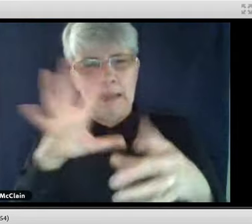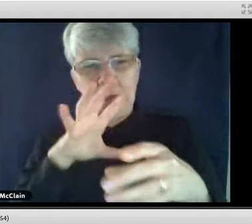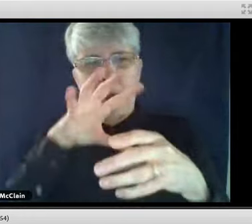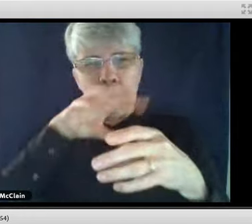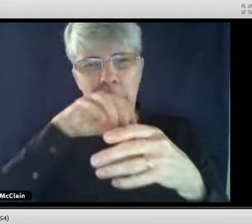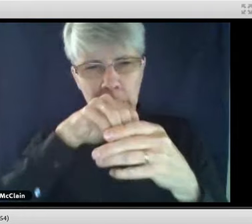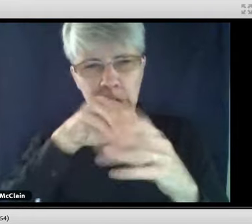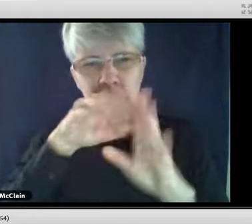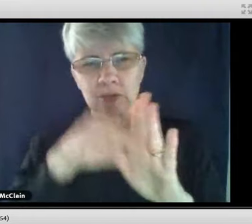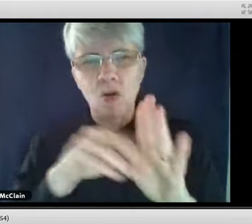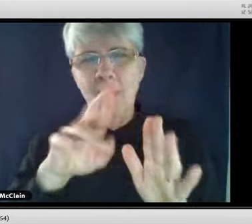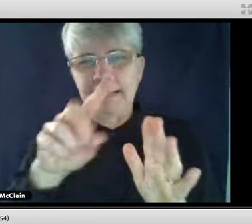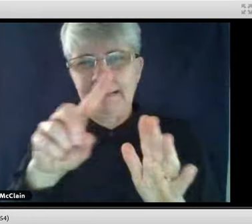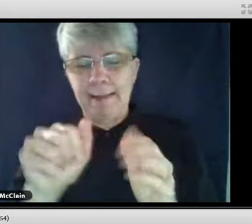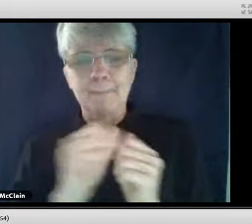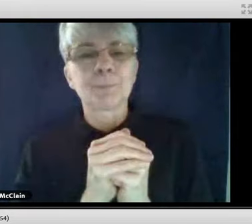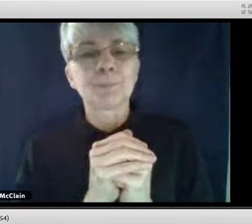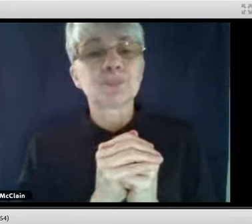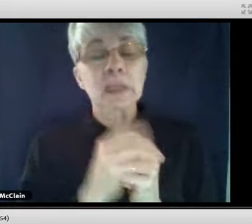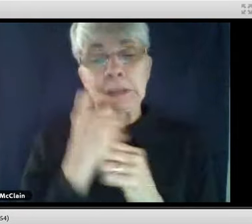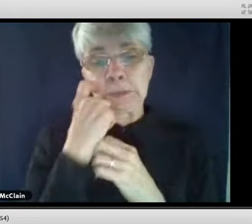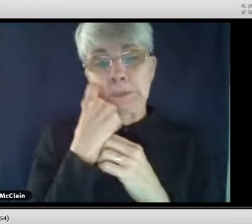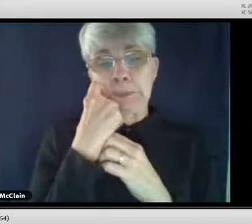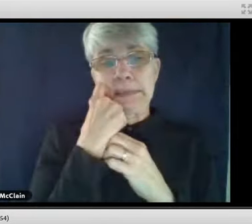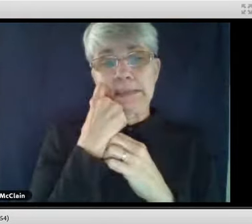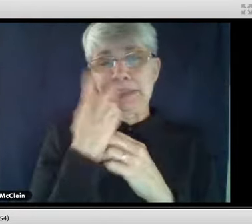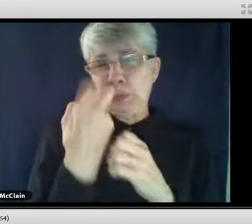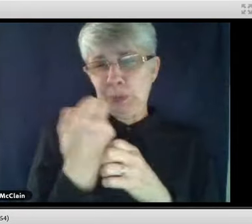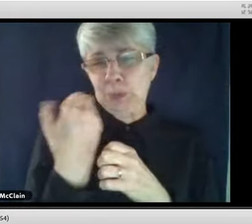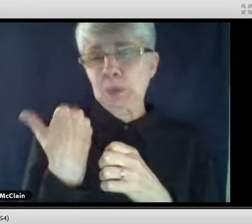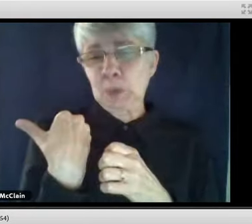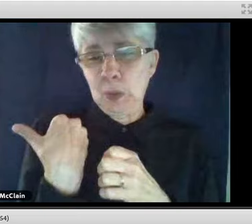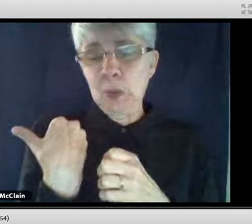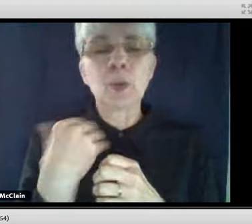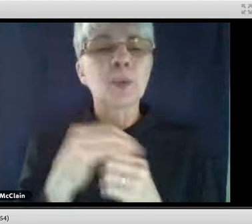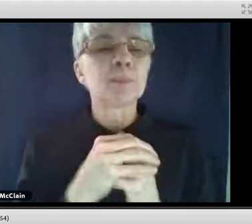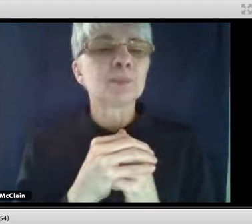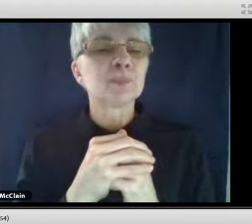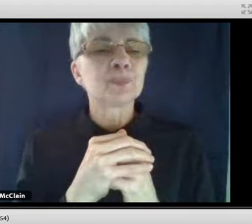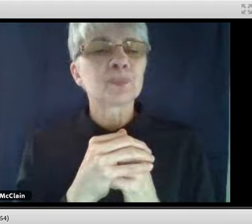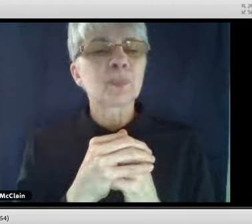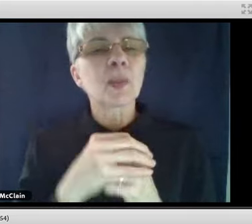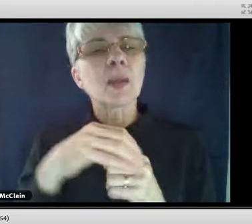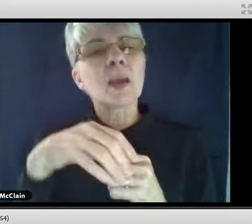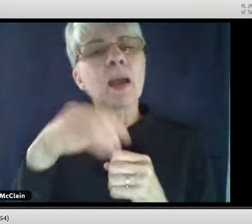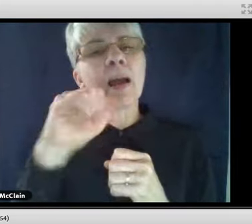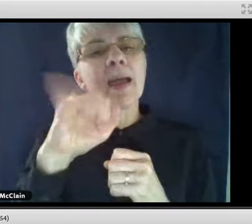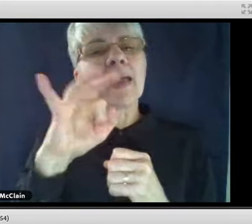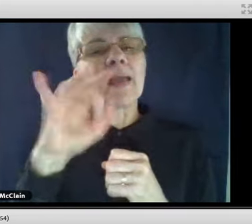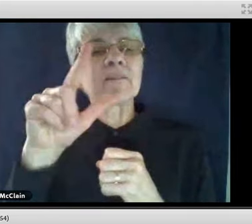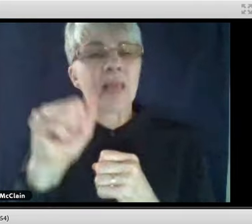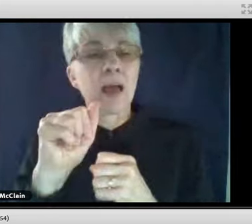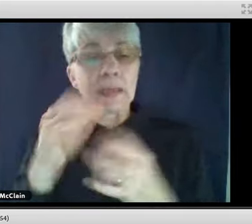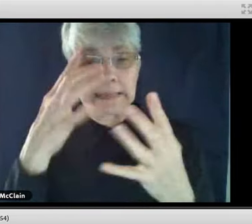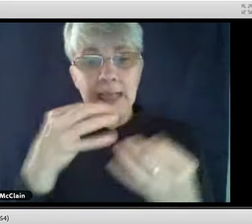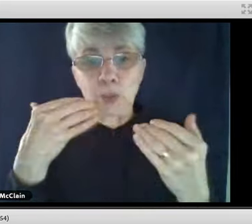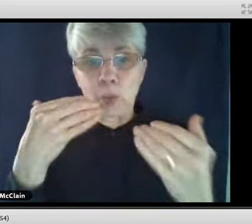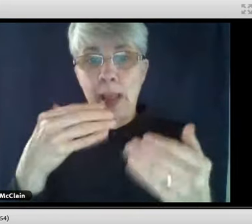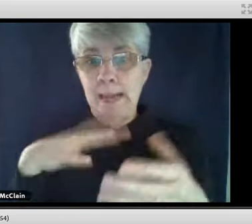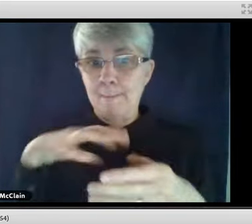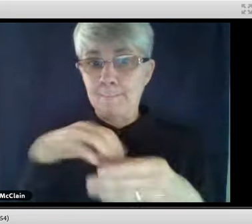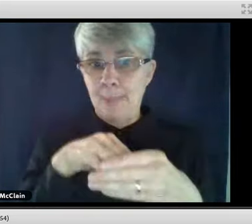used in RDA. Recently, so like a couple of years ago, IFLA decided to combine these three